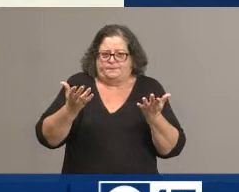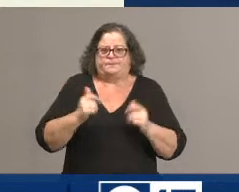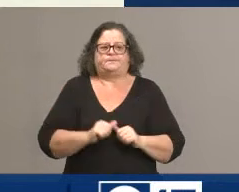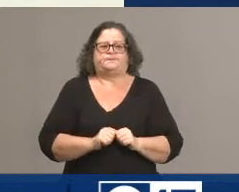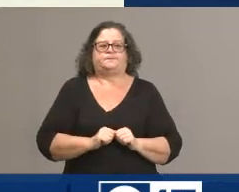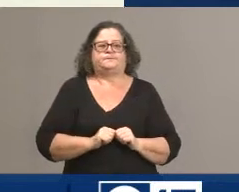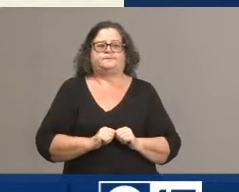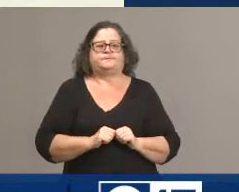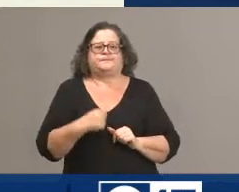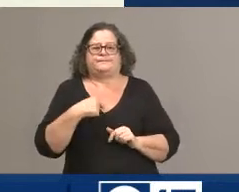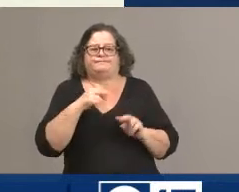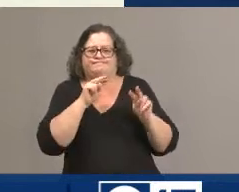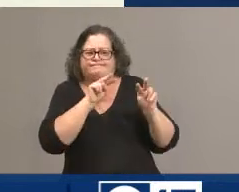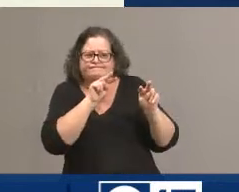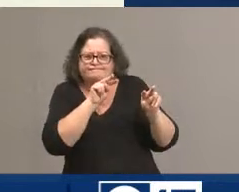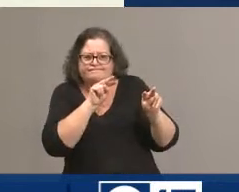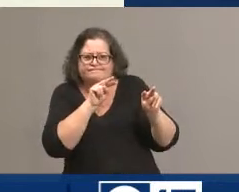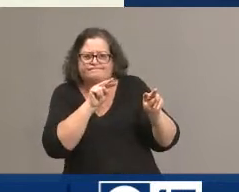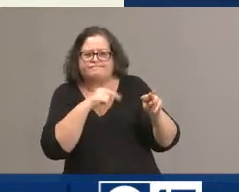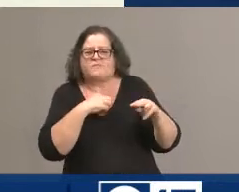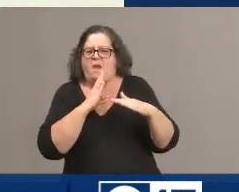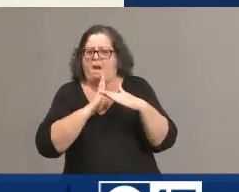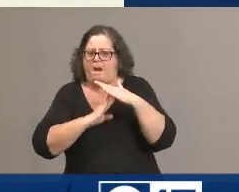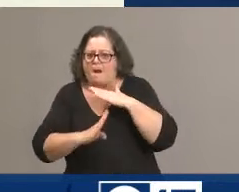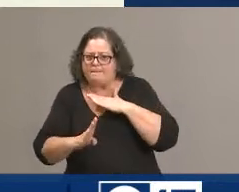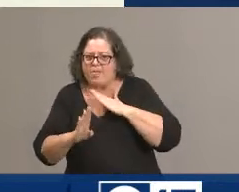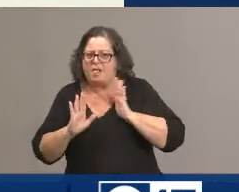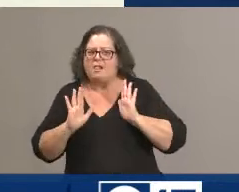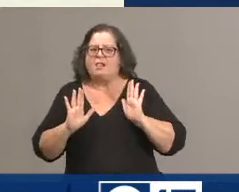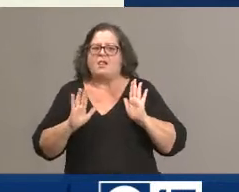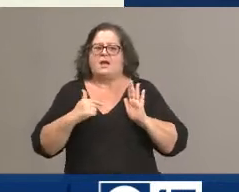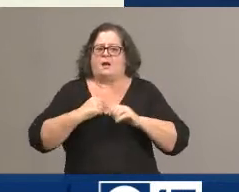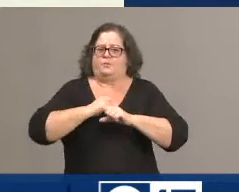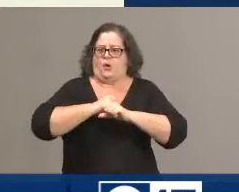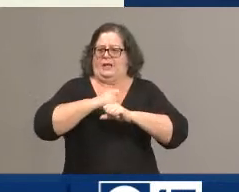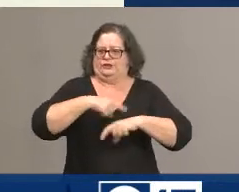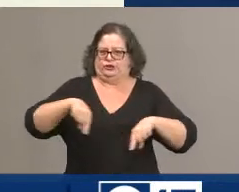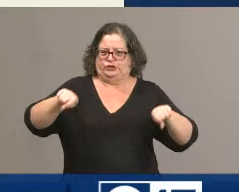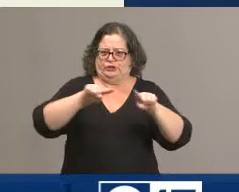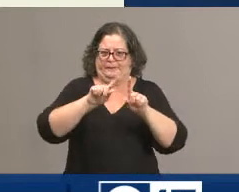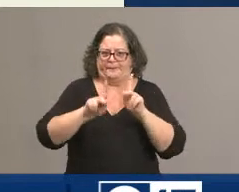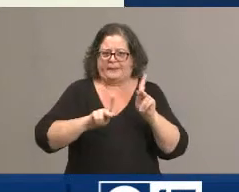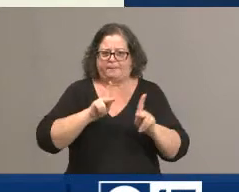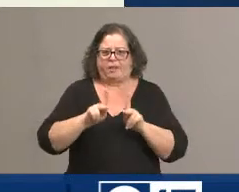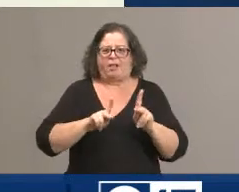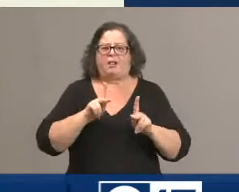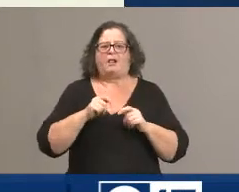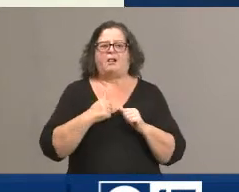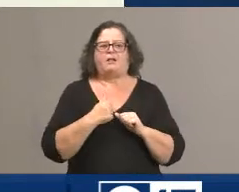speculating. We put out a date that delays the opening that's aspirational.